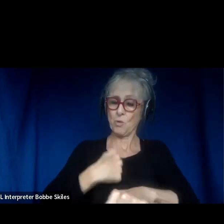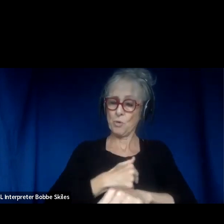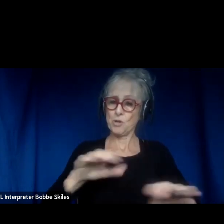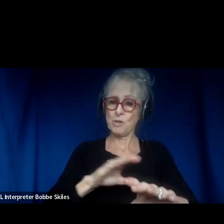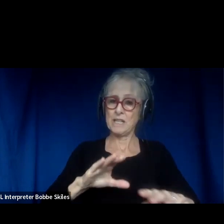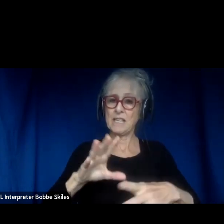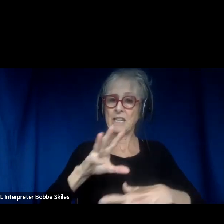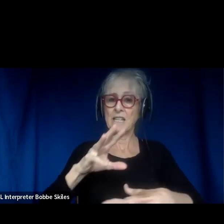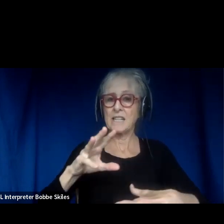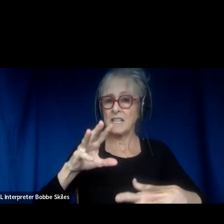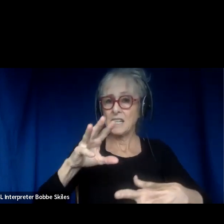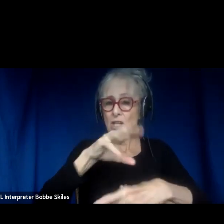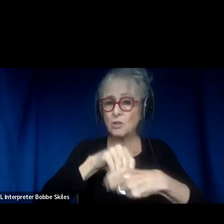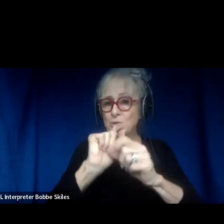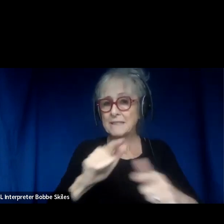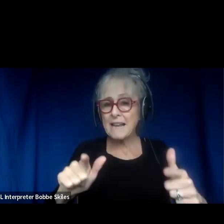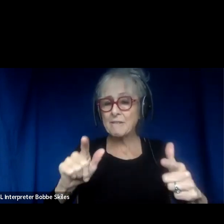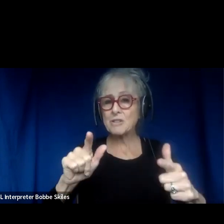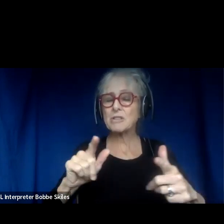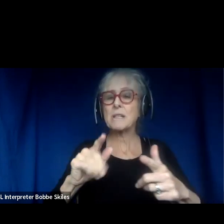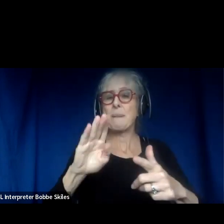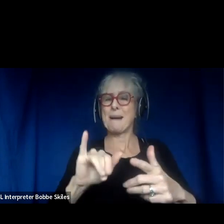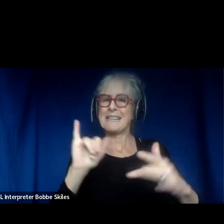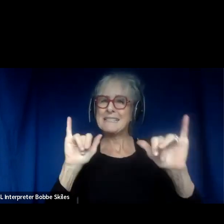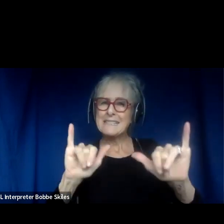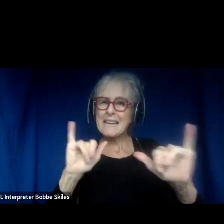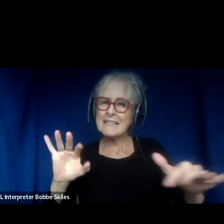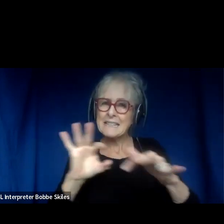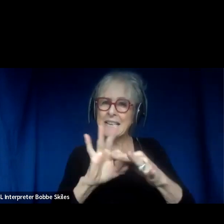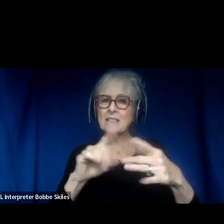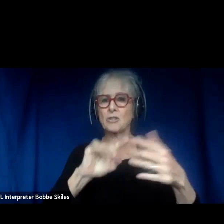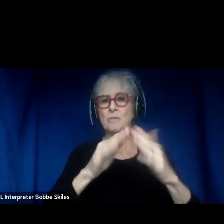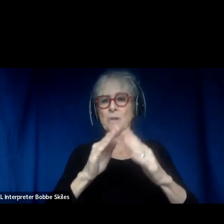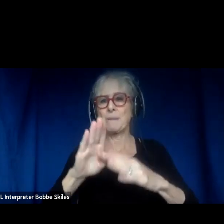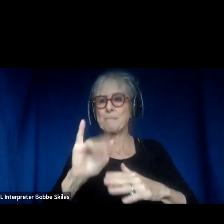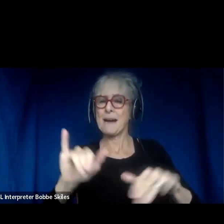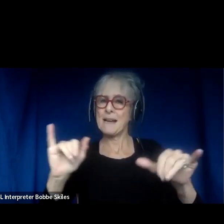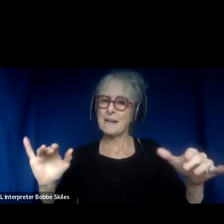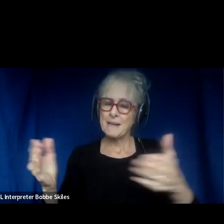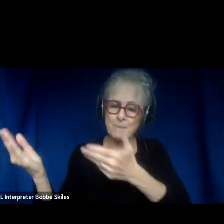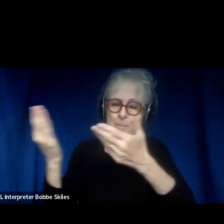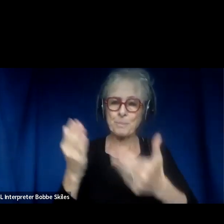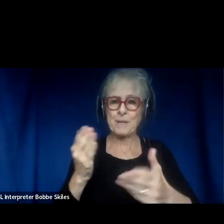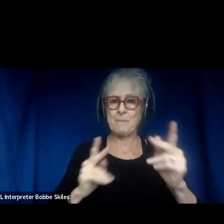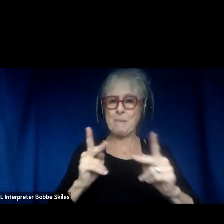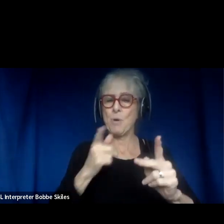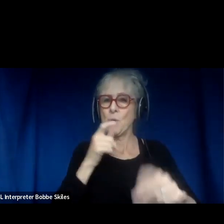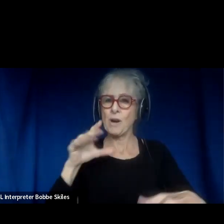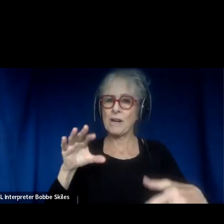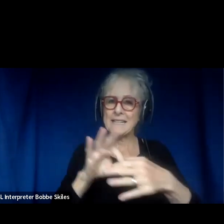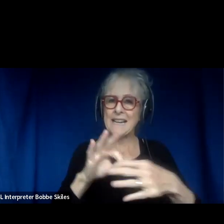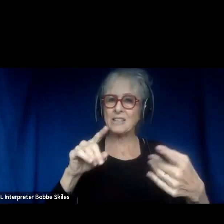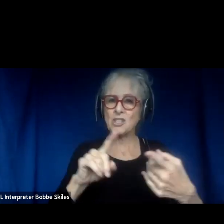19 languages. So by staying connected to the community, by bringing people connected to